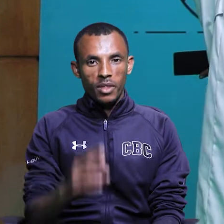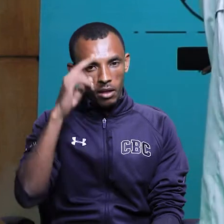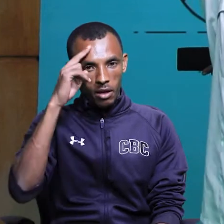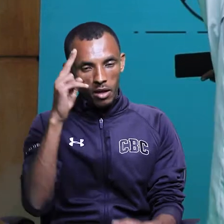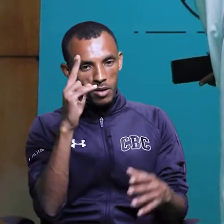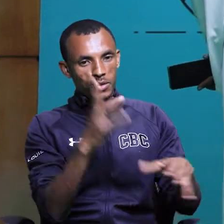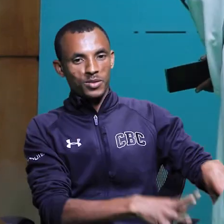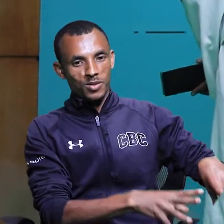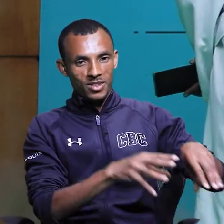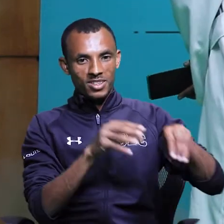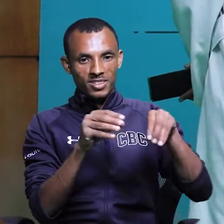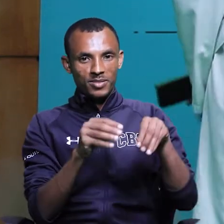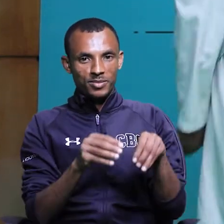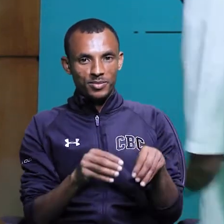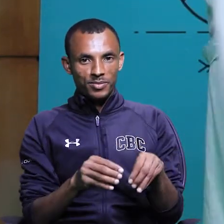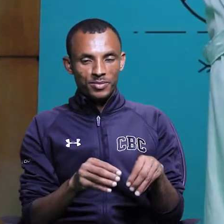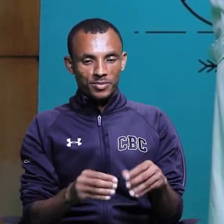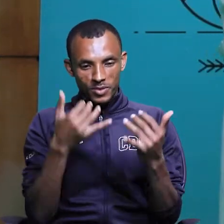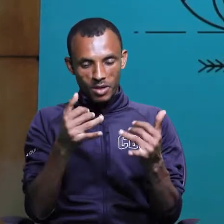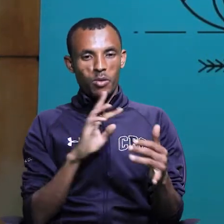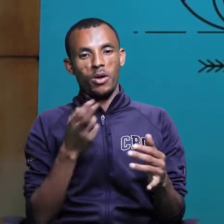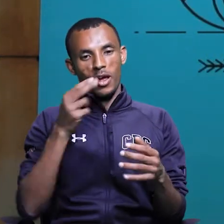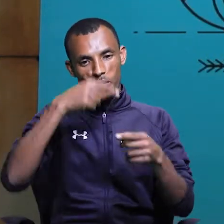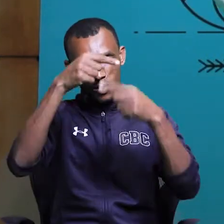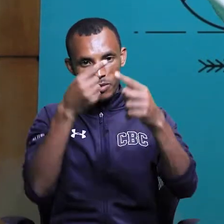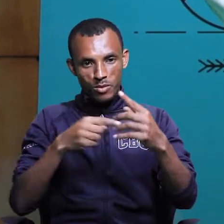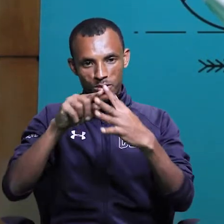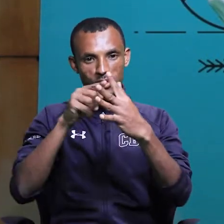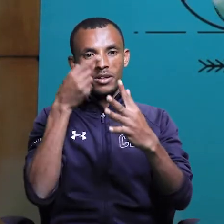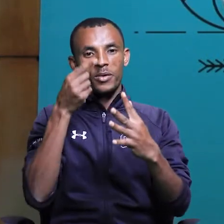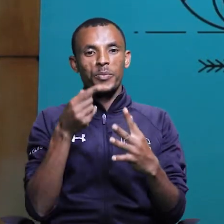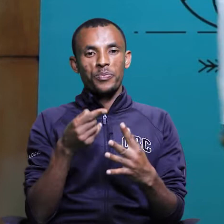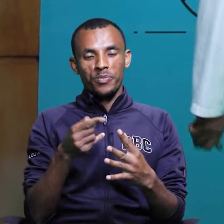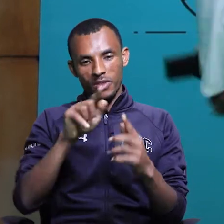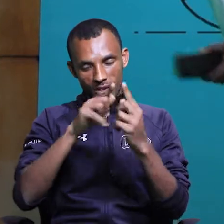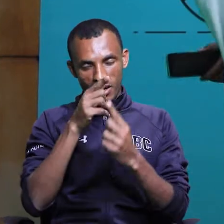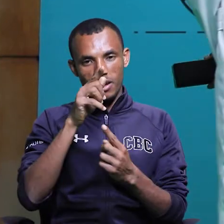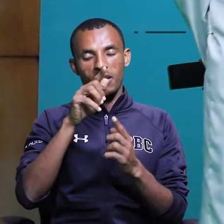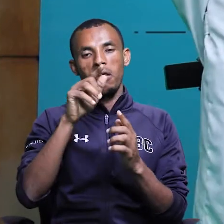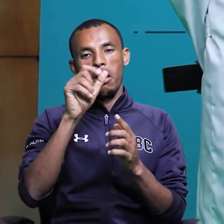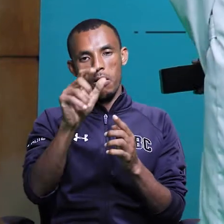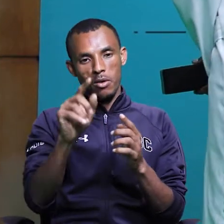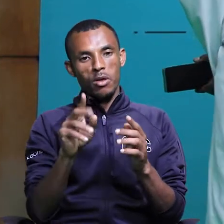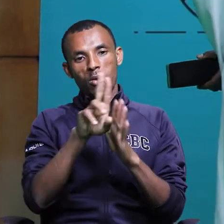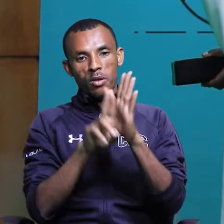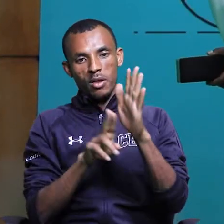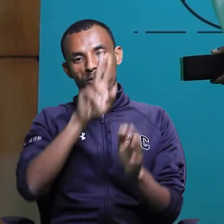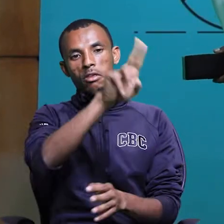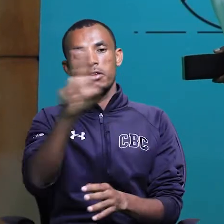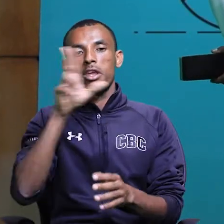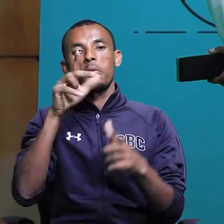Hello students. Today we are going to start grade 11, unit 5, statistics and